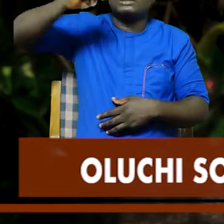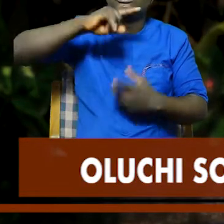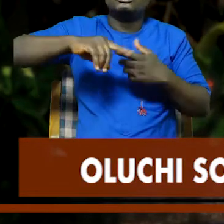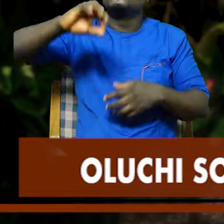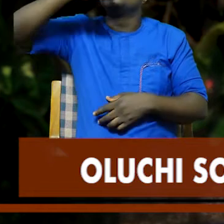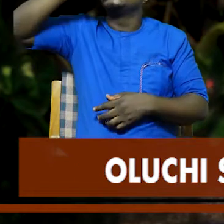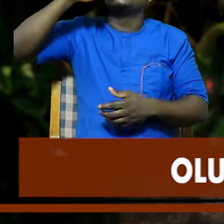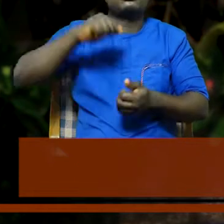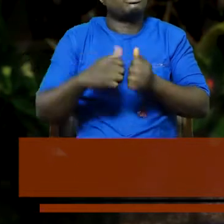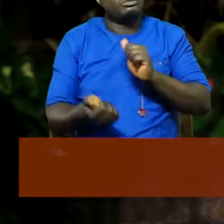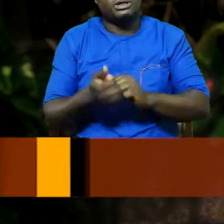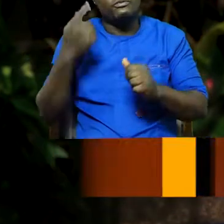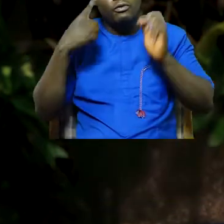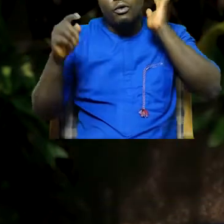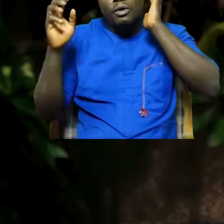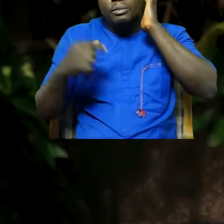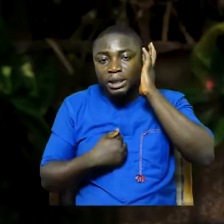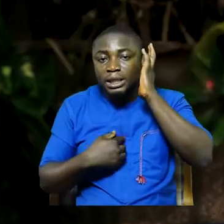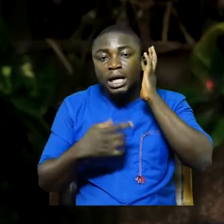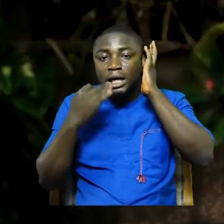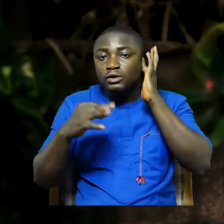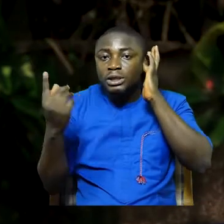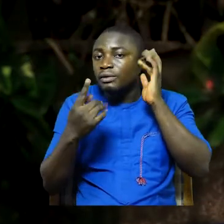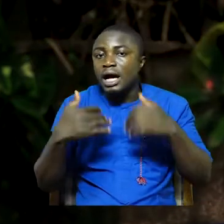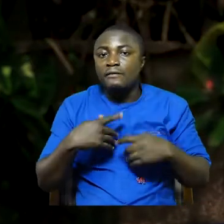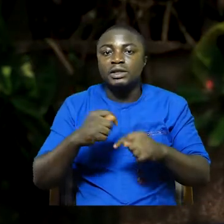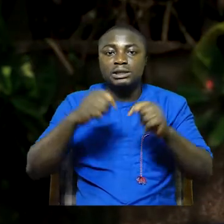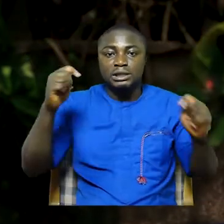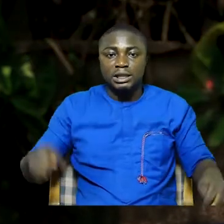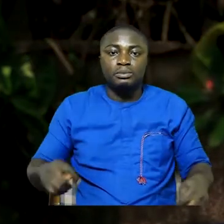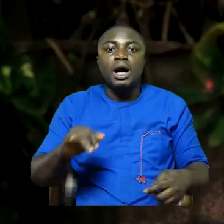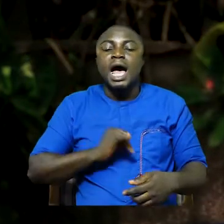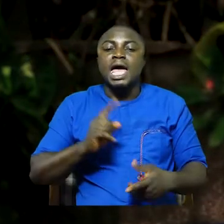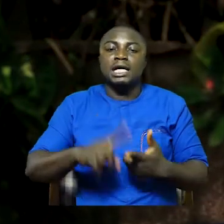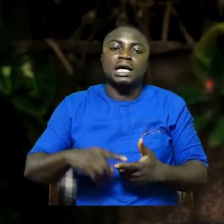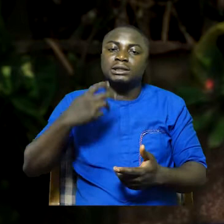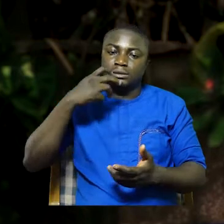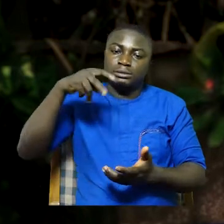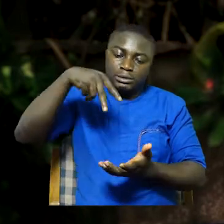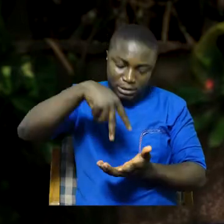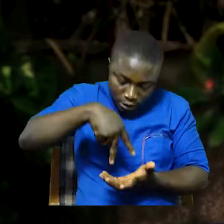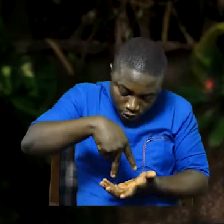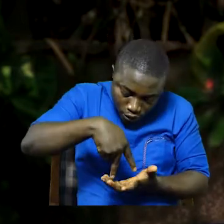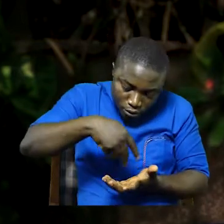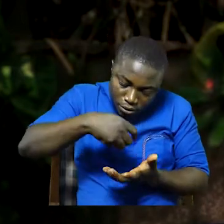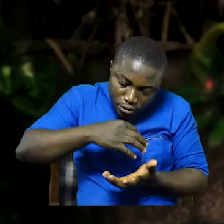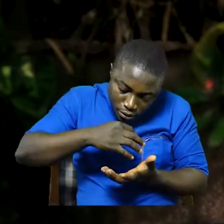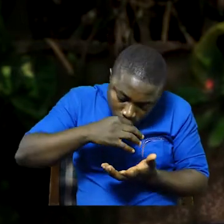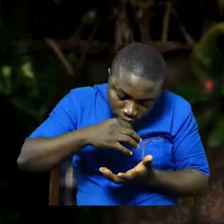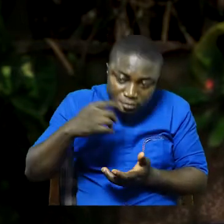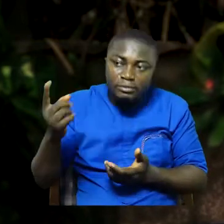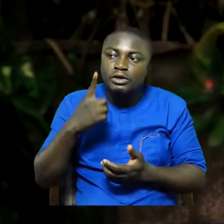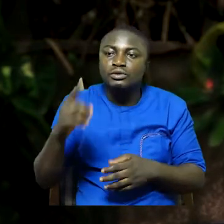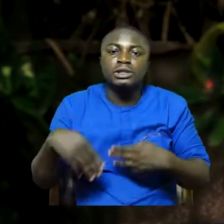hand and drink it is a problem for me. You understand? Except I have a table that I can lean, and